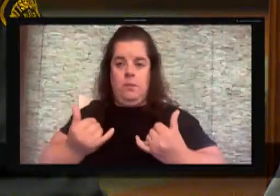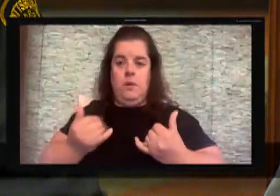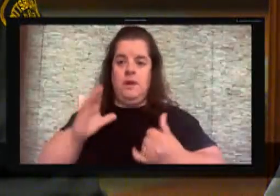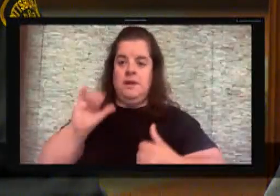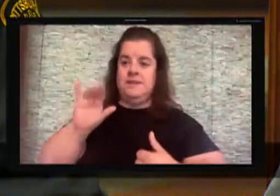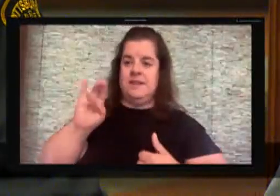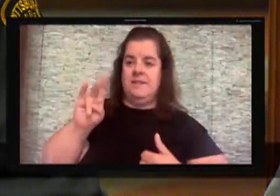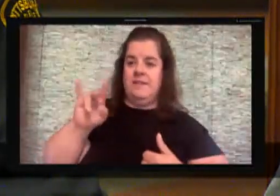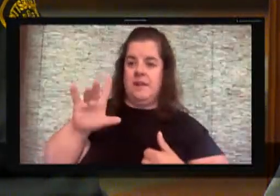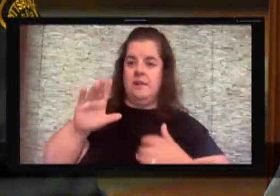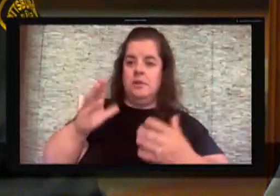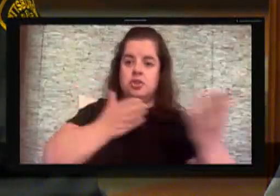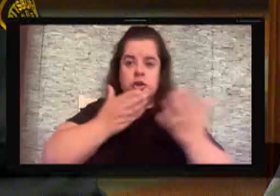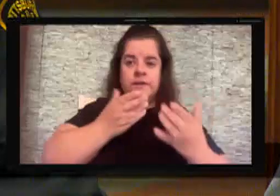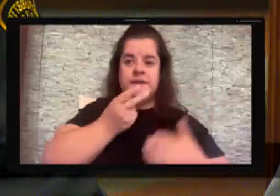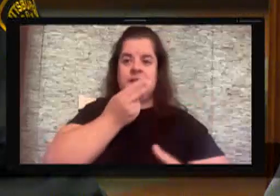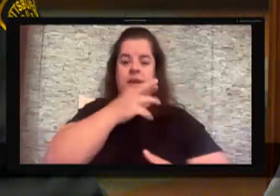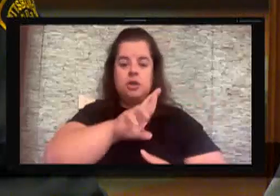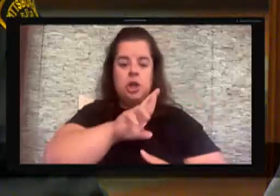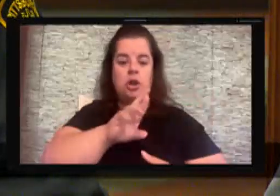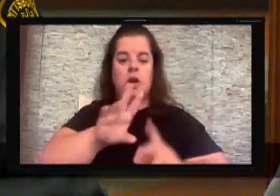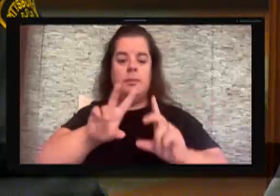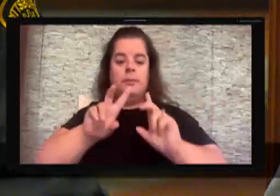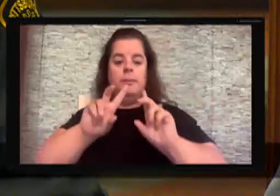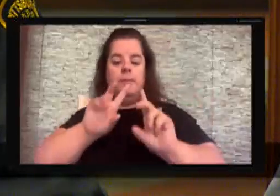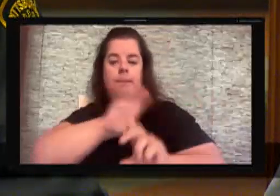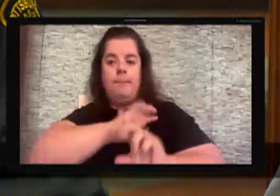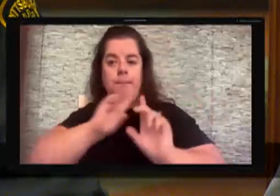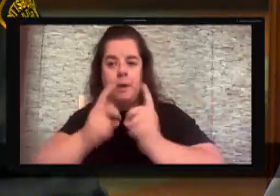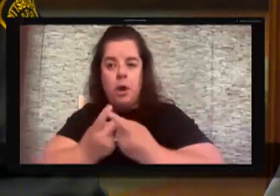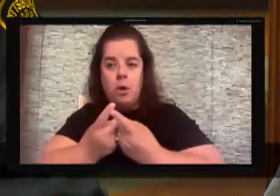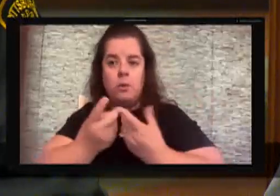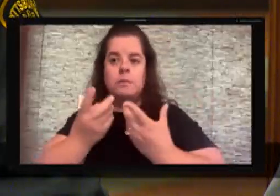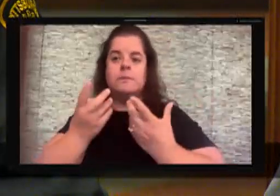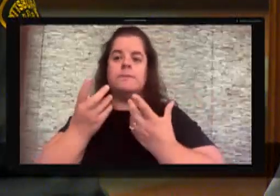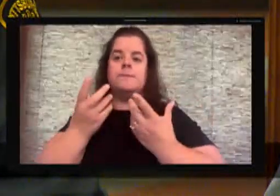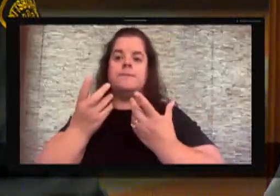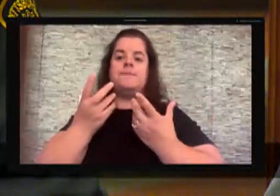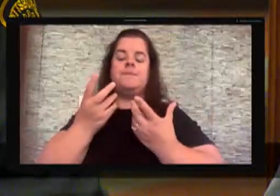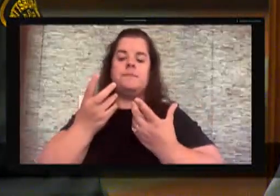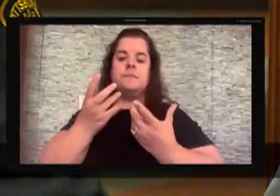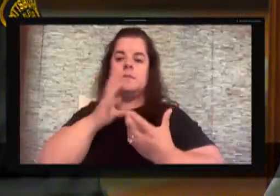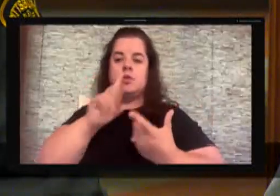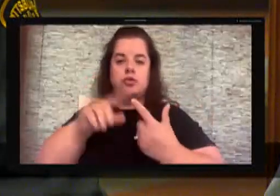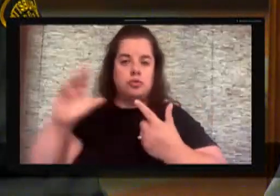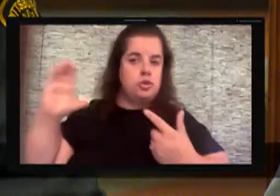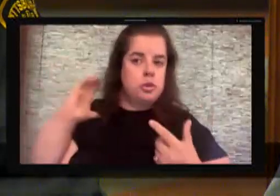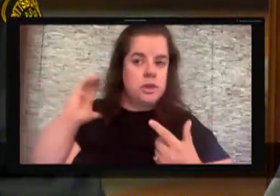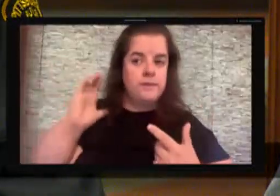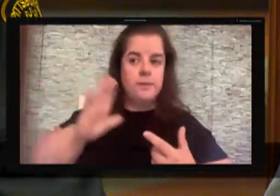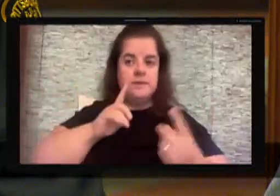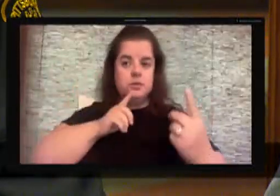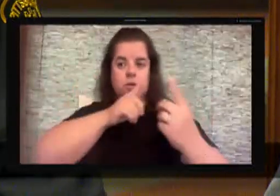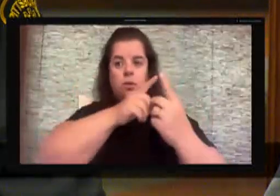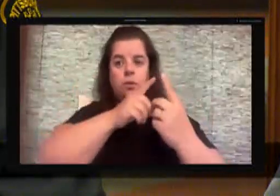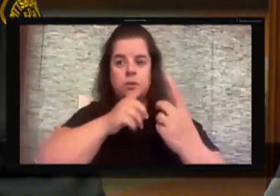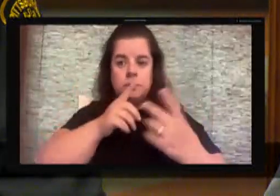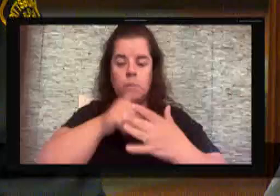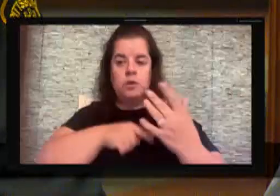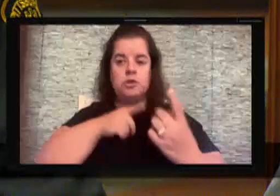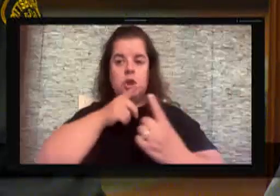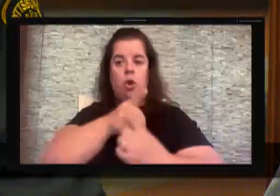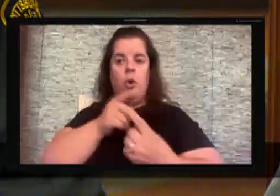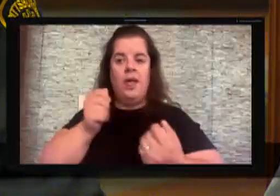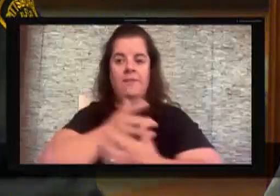Human Resources is doing, what the Bureau is doing. They will look at, you know, talk to the chief on his goals. What is the goal? What are we looking to